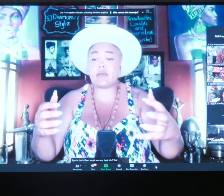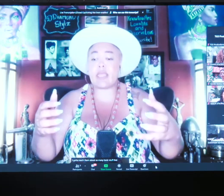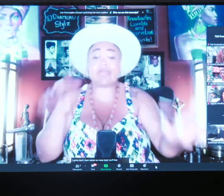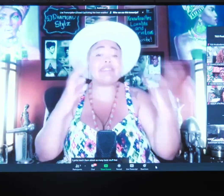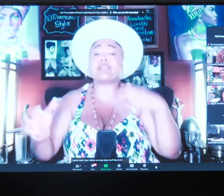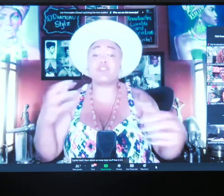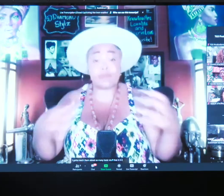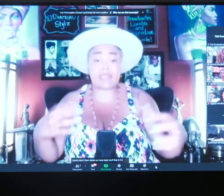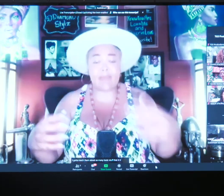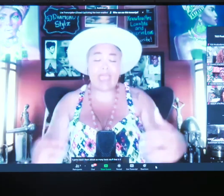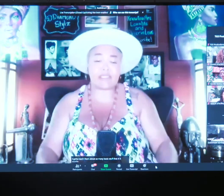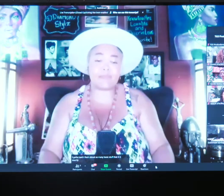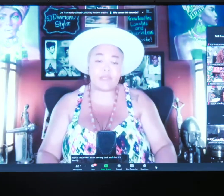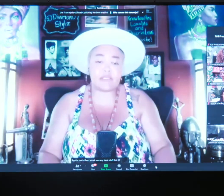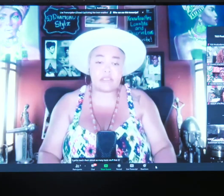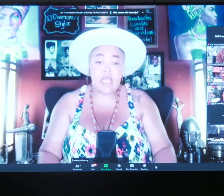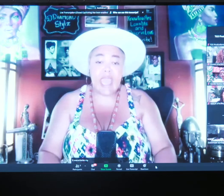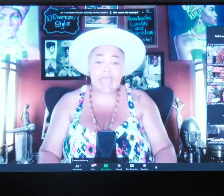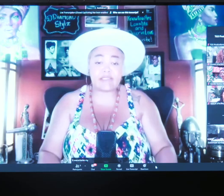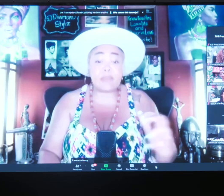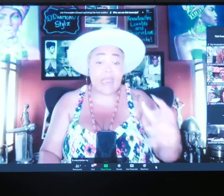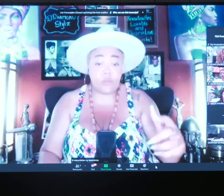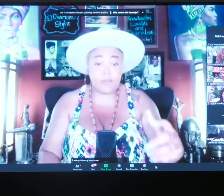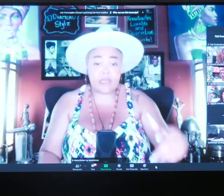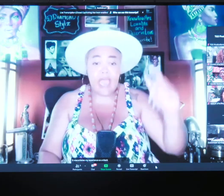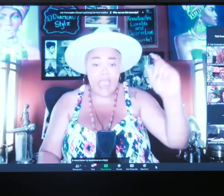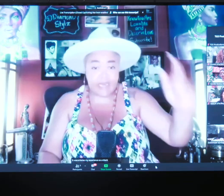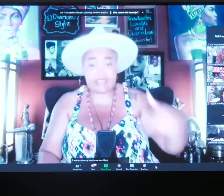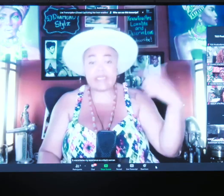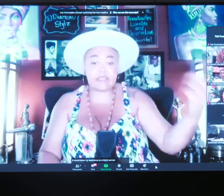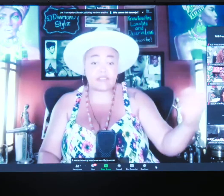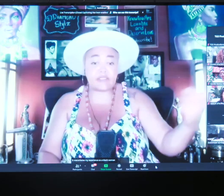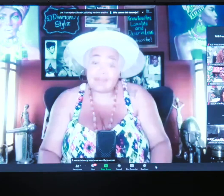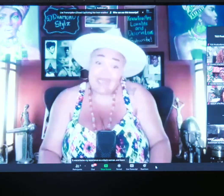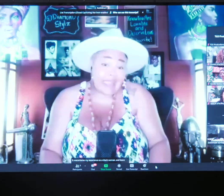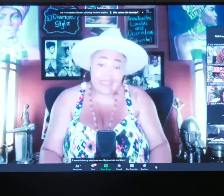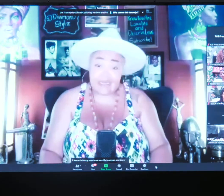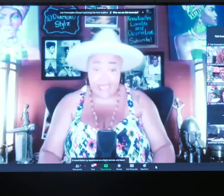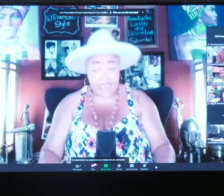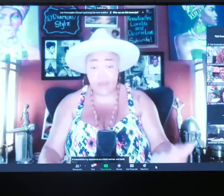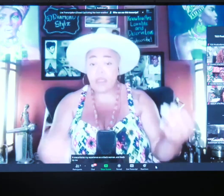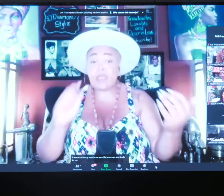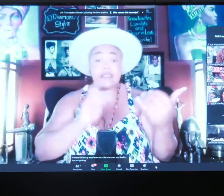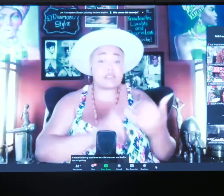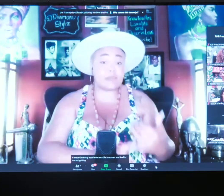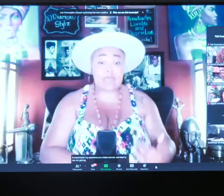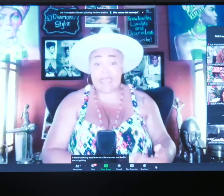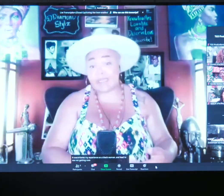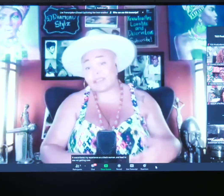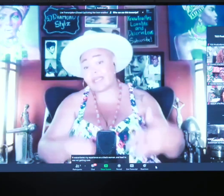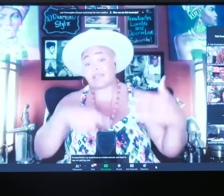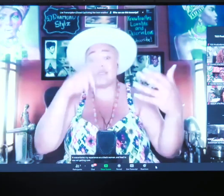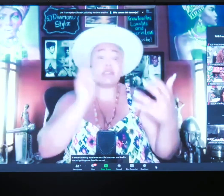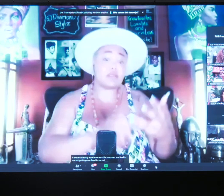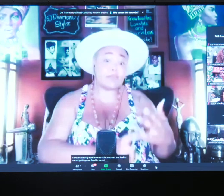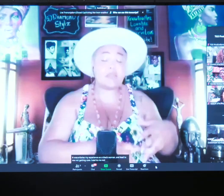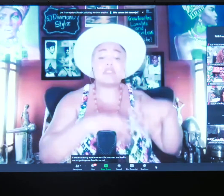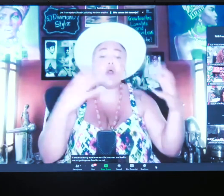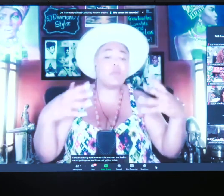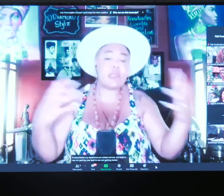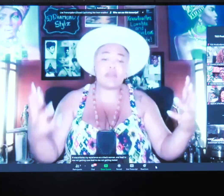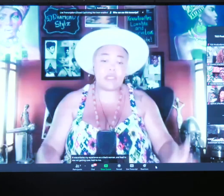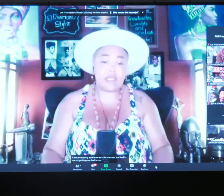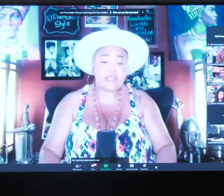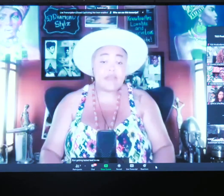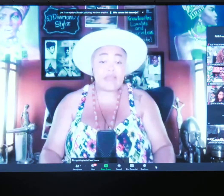it exacerbates my experiences as a Black woman and lead to me not getting care, lead to me not getting tested, lead to me so